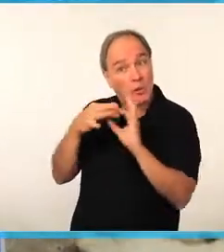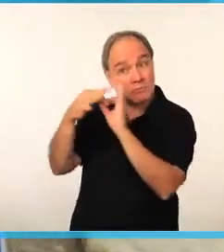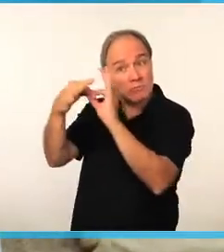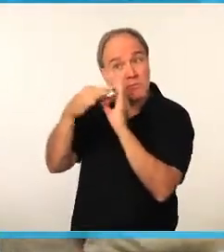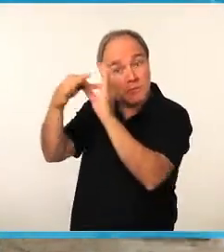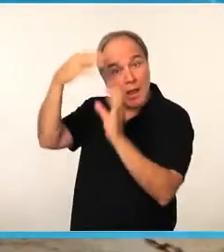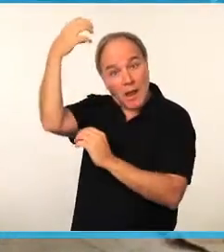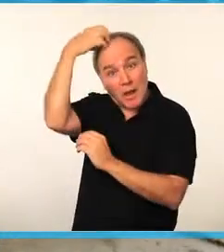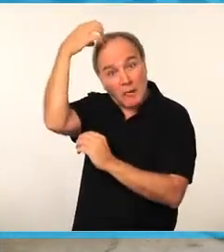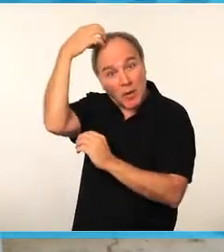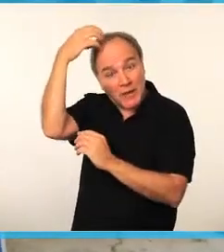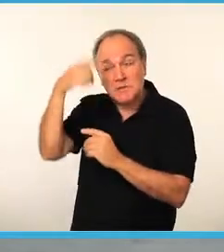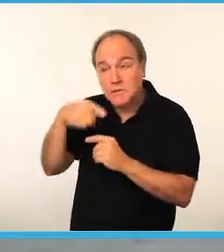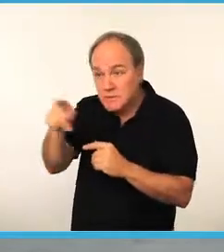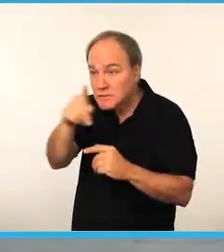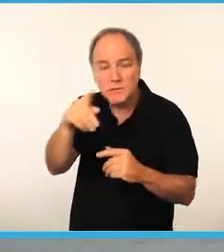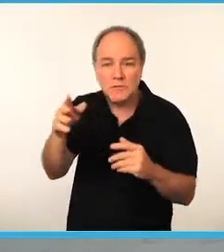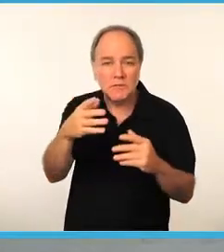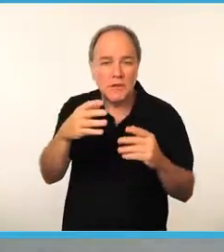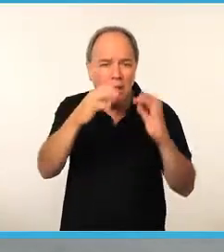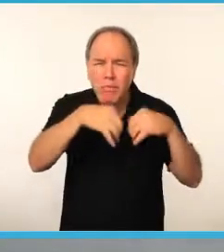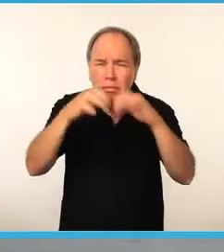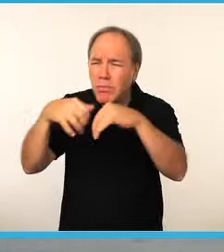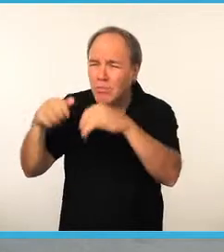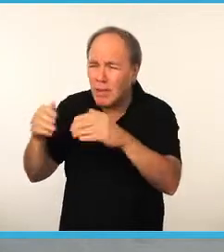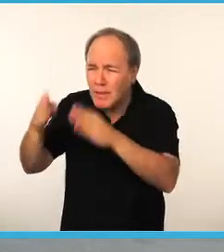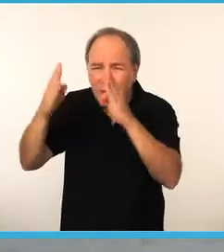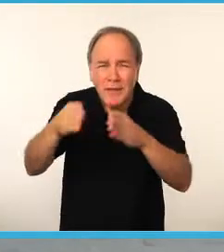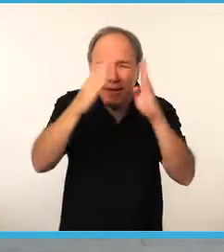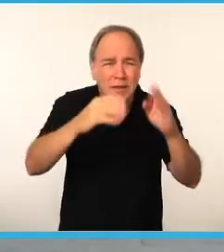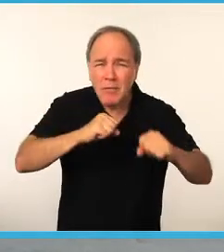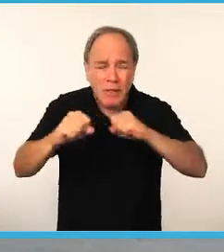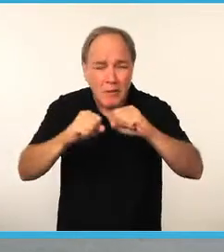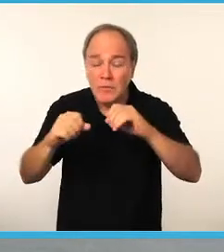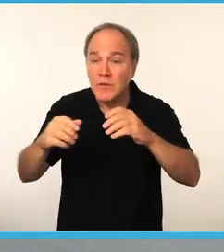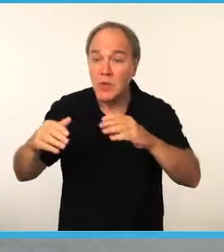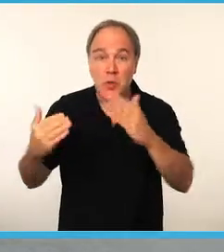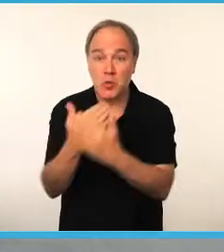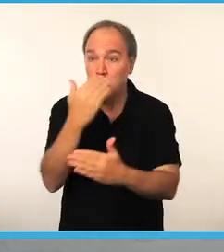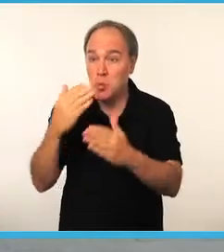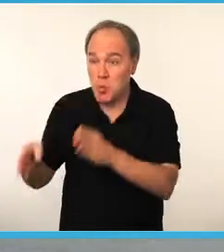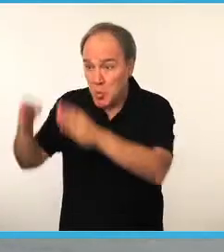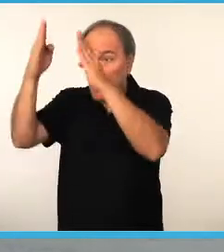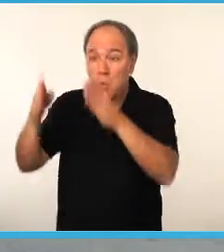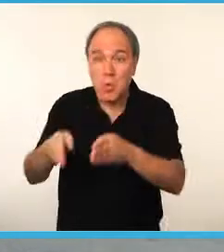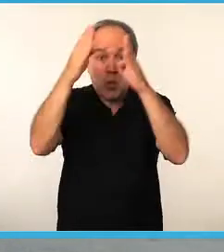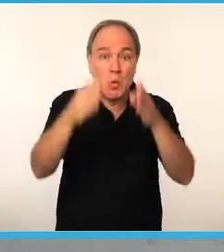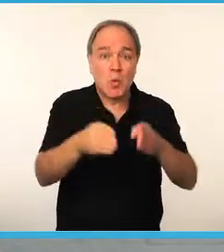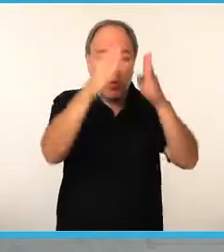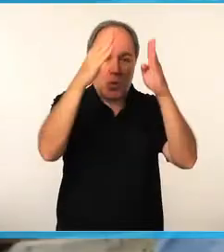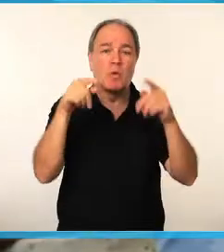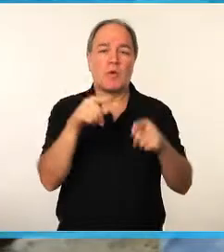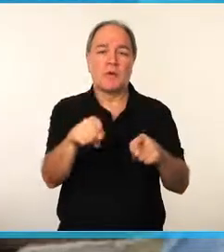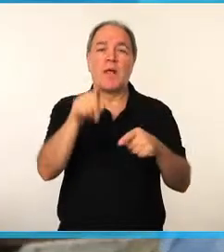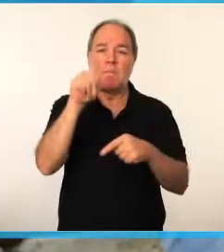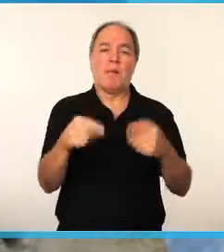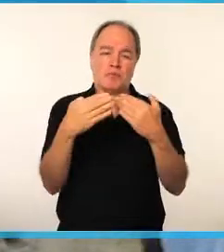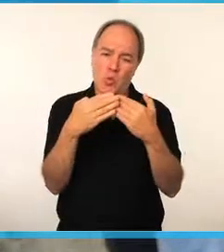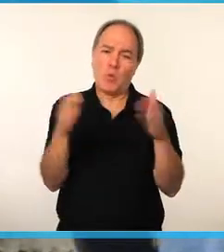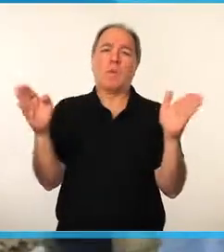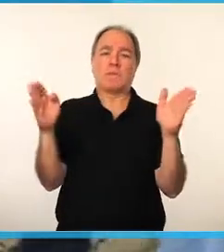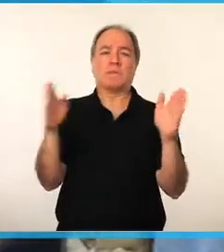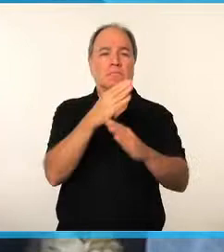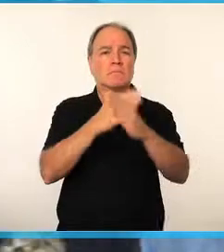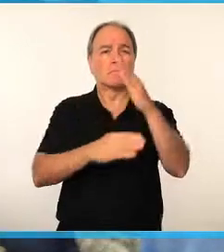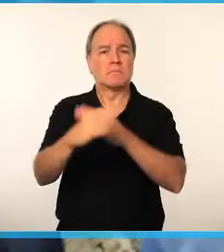implemented. For instance, right now we're working with the Ministry of Public Works to ensure that accessibility is